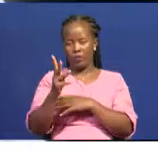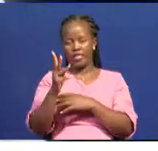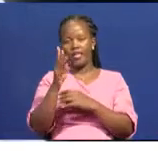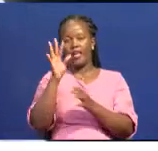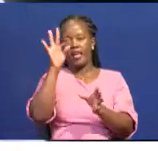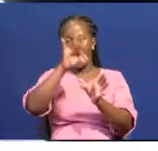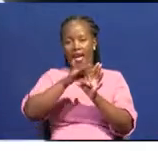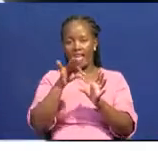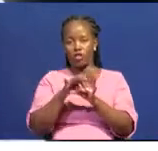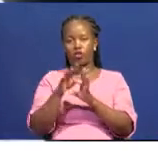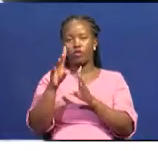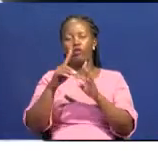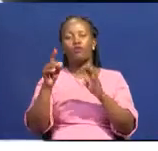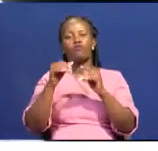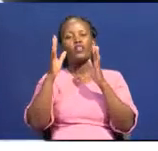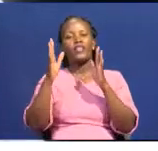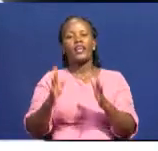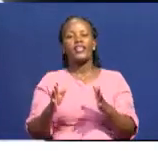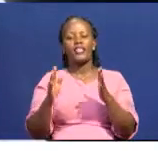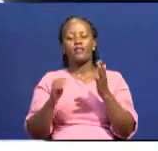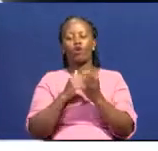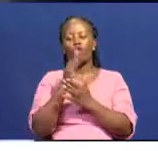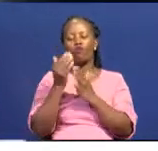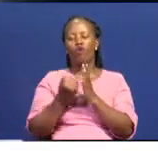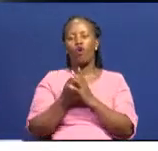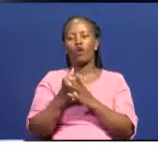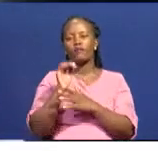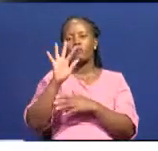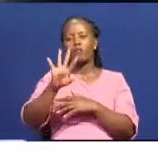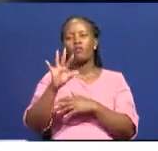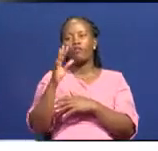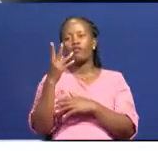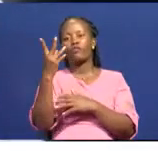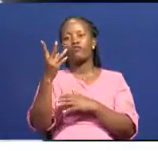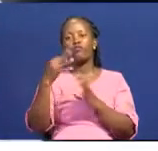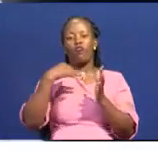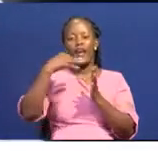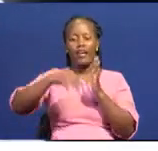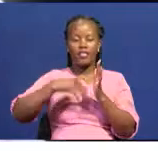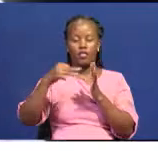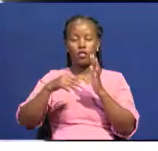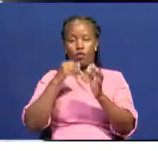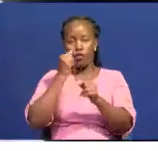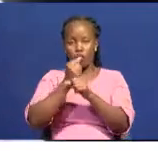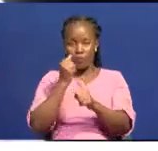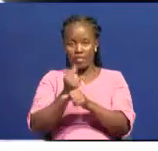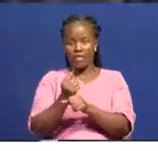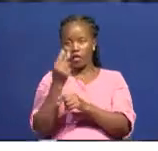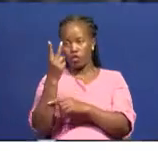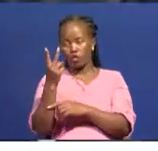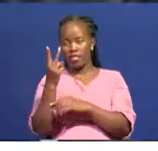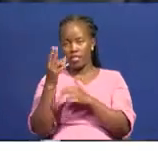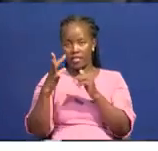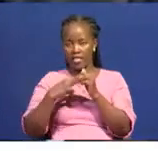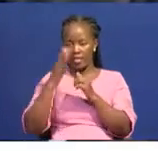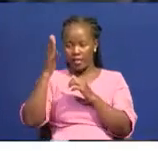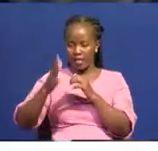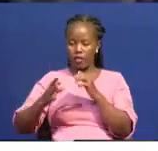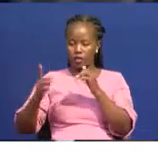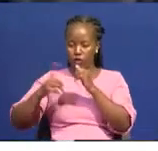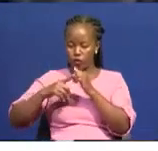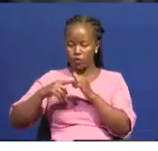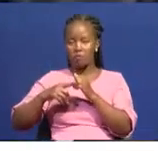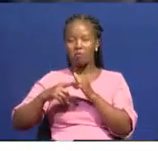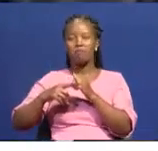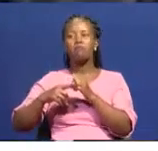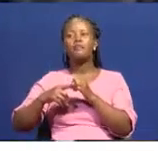all 54 smallholder tea factories will be held on the 28th June